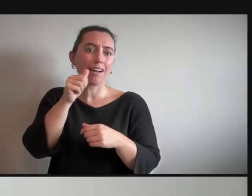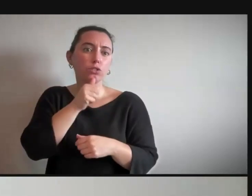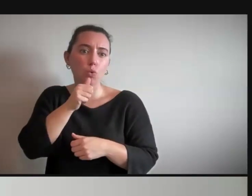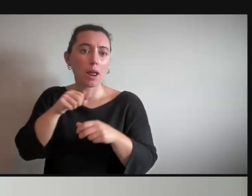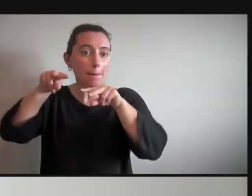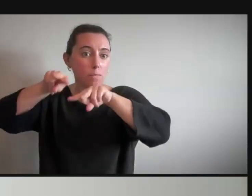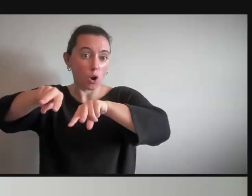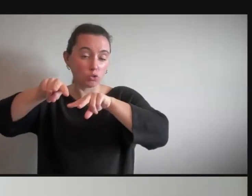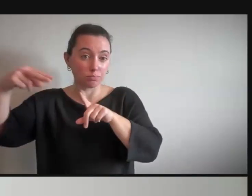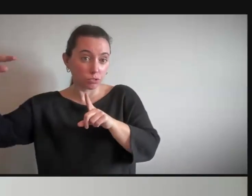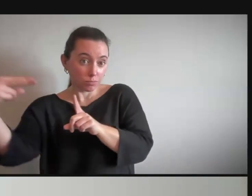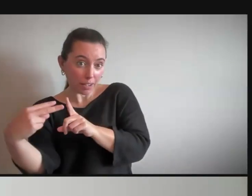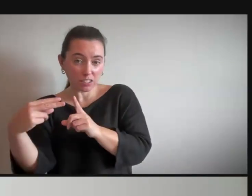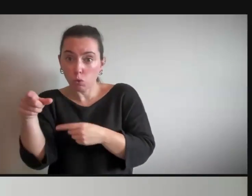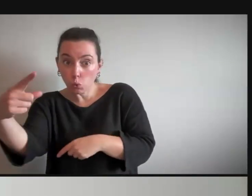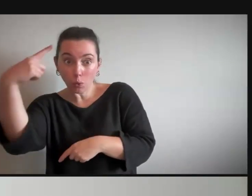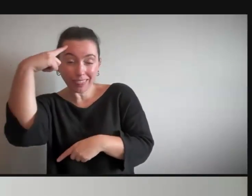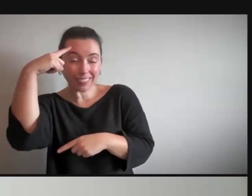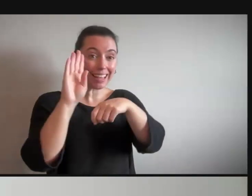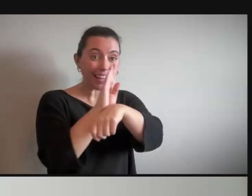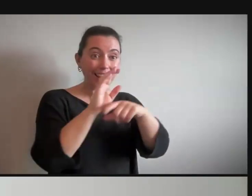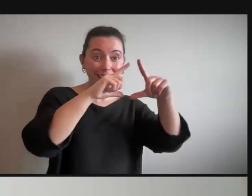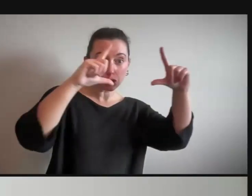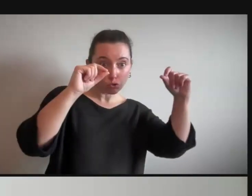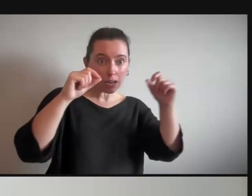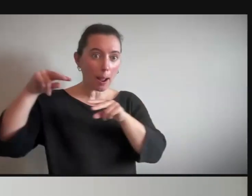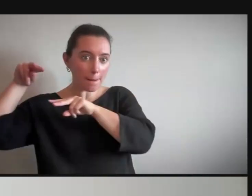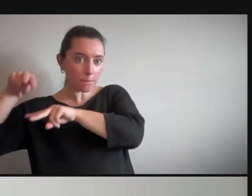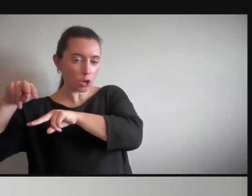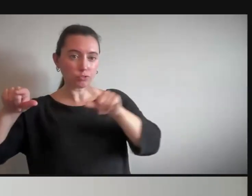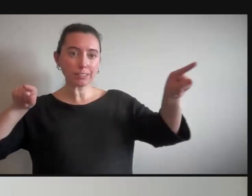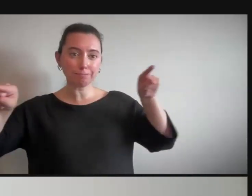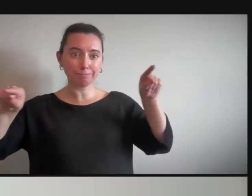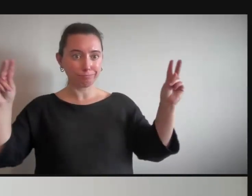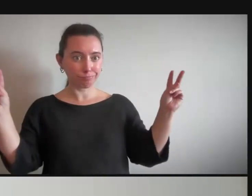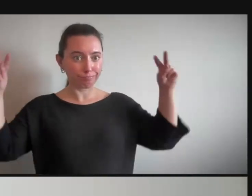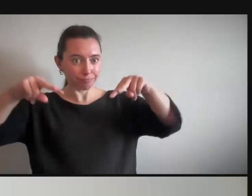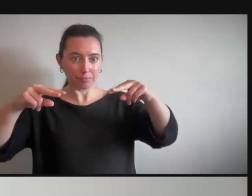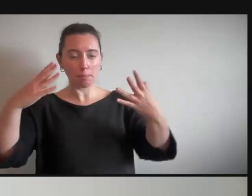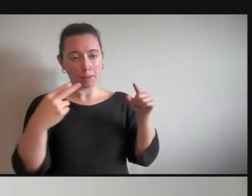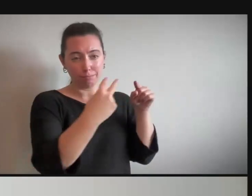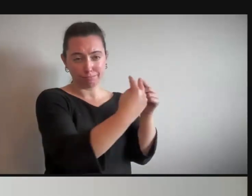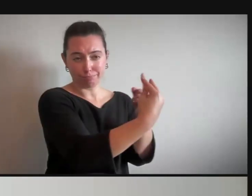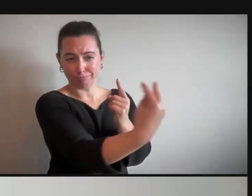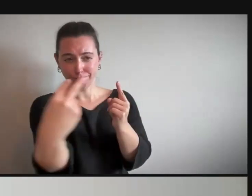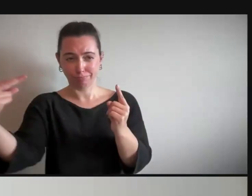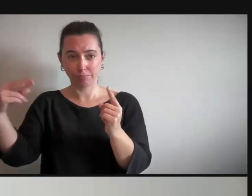industry player and one monitoring agency, so probably we could have 50 other responses to this, but just as an